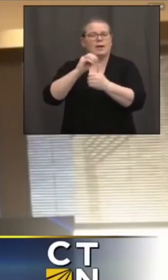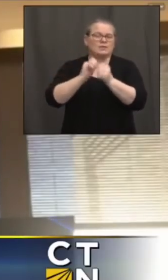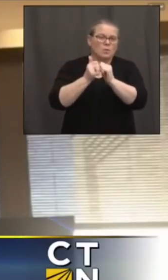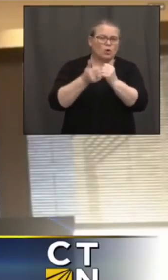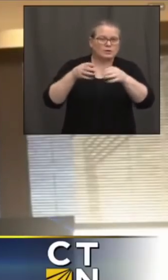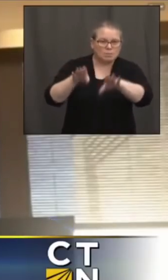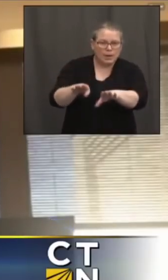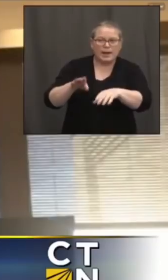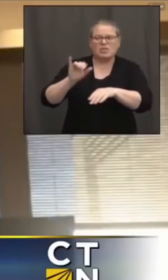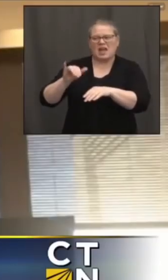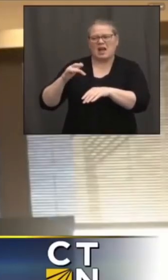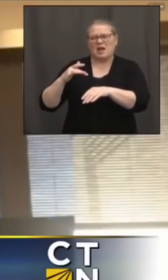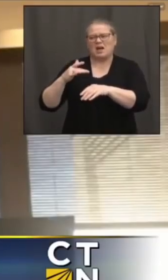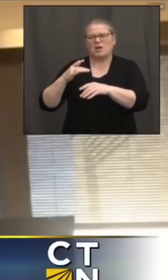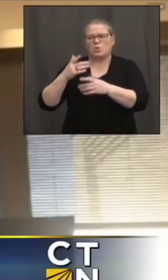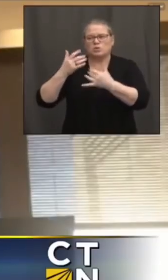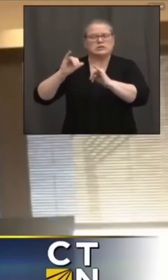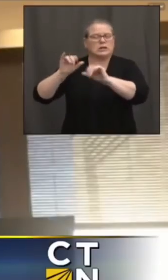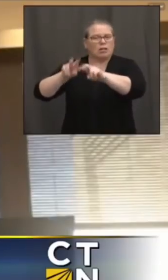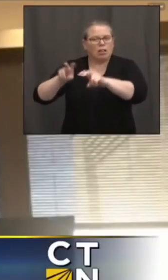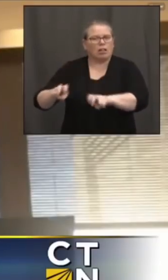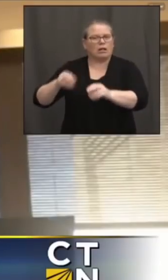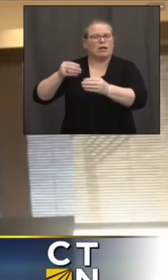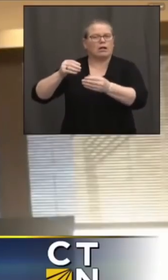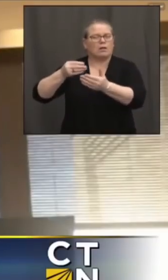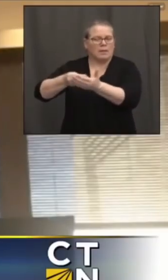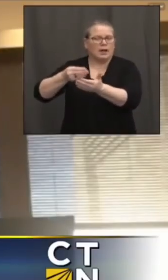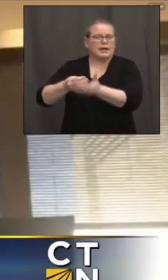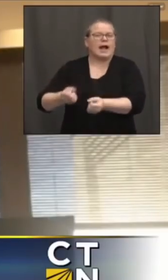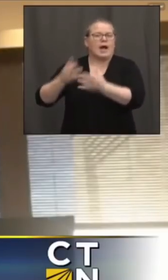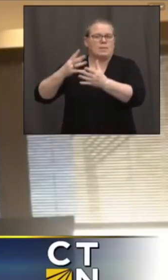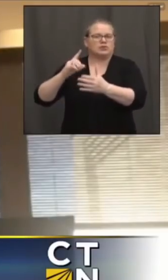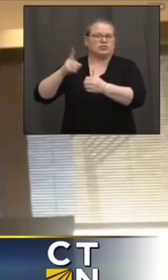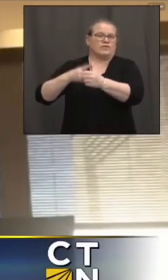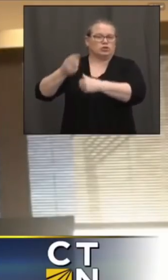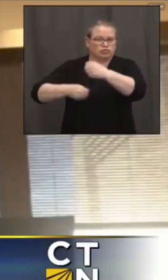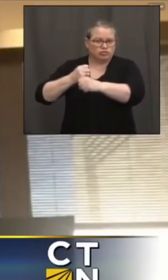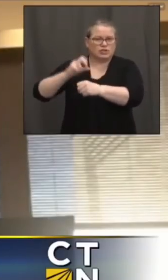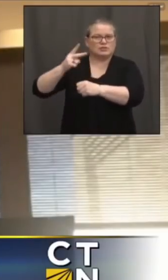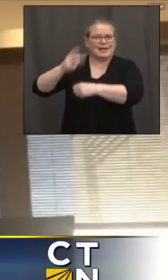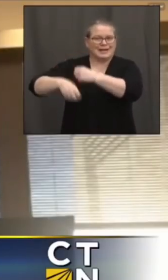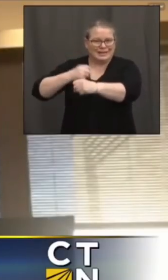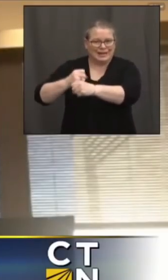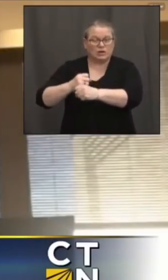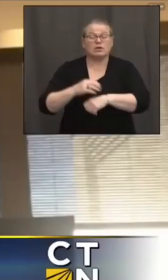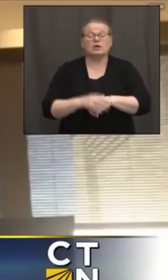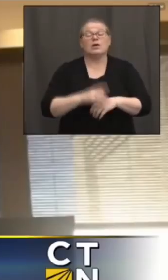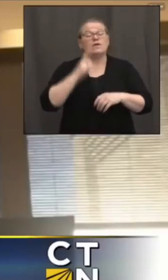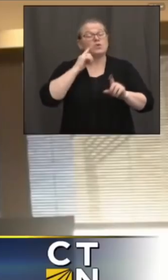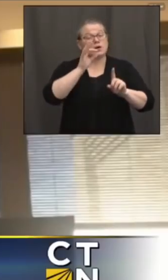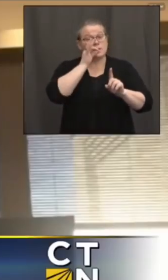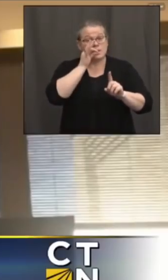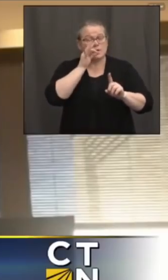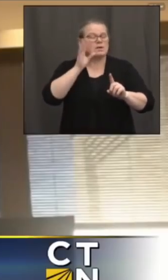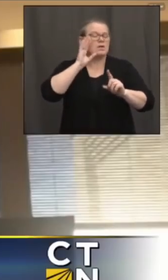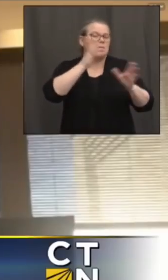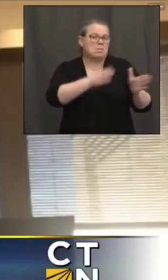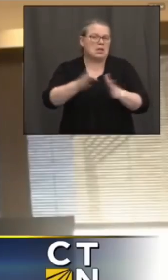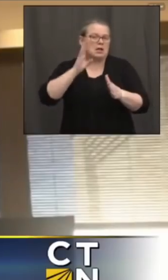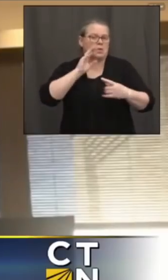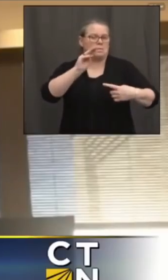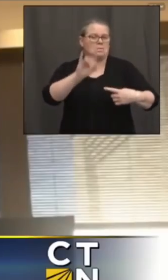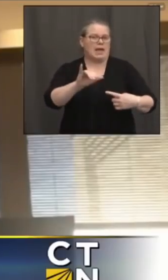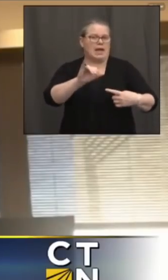to recreational cannabis, the program would start in May of 2022. So through the biennium, starting in